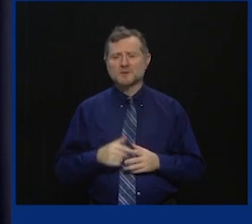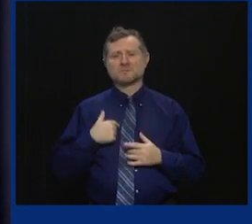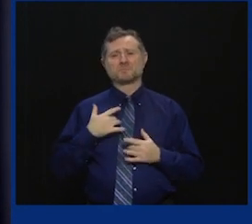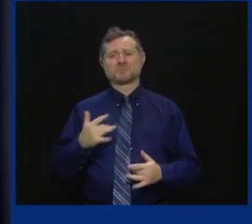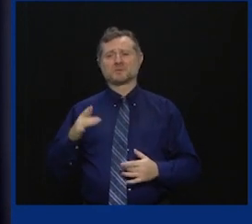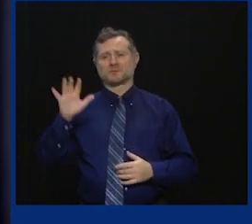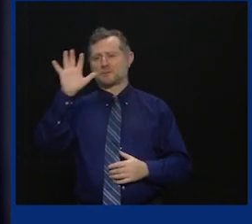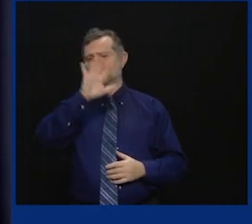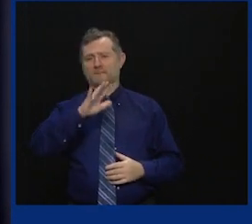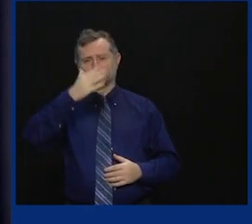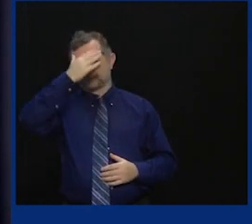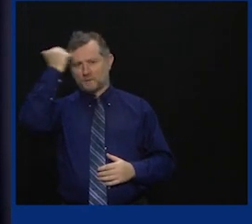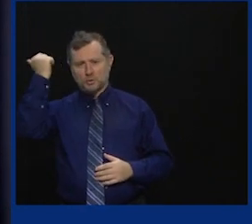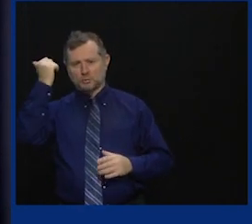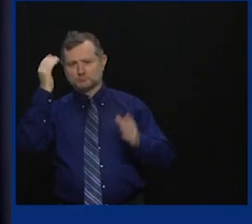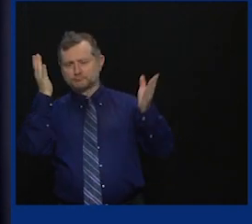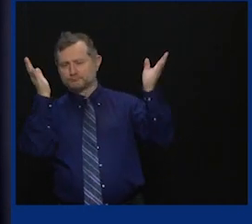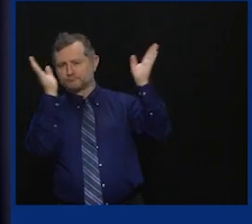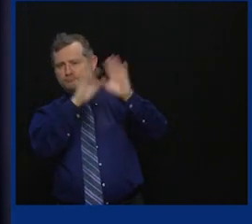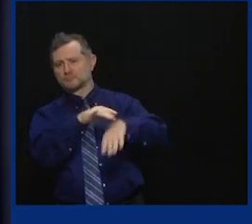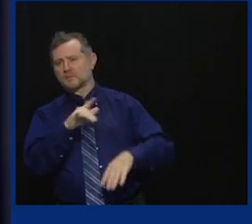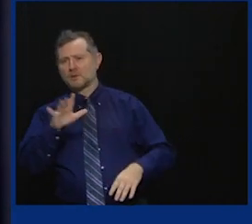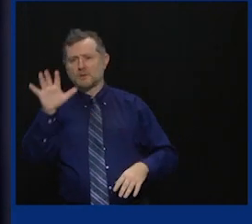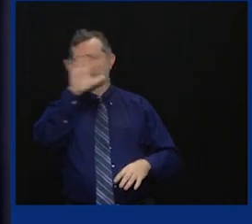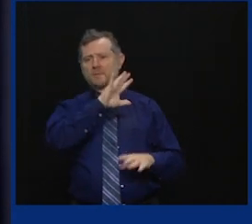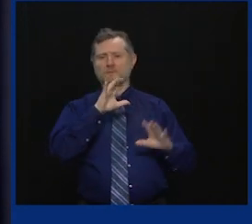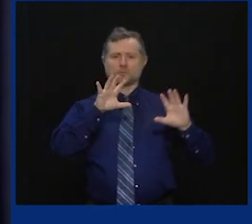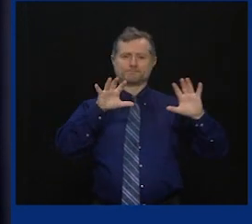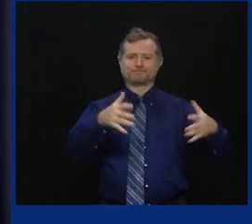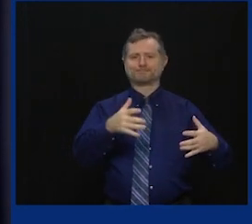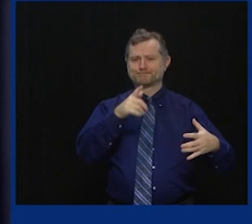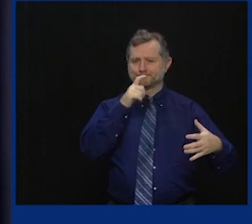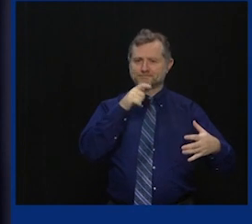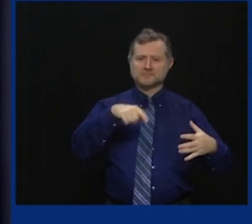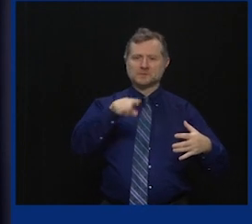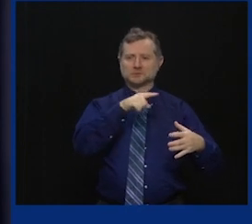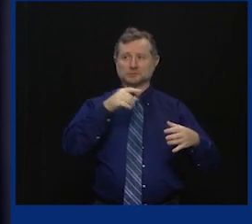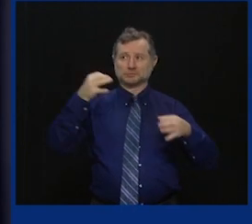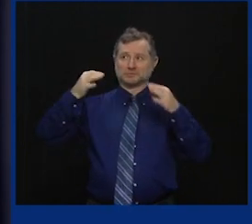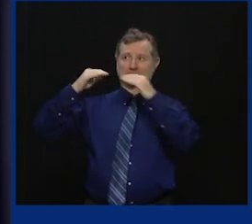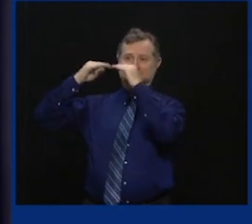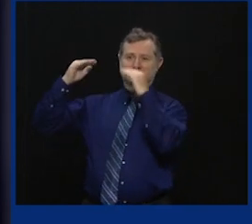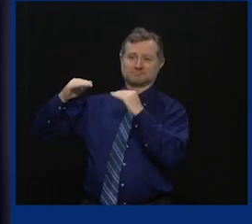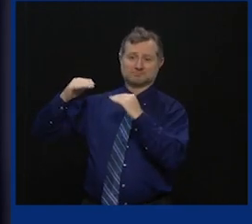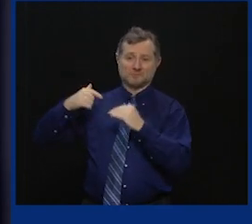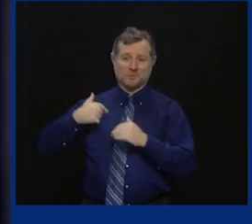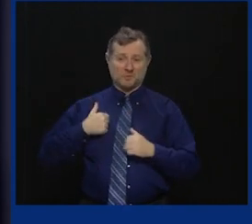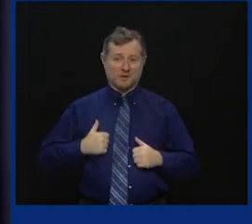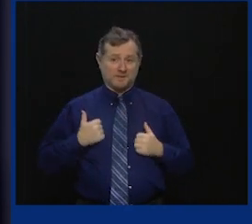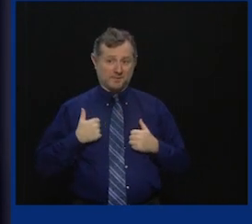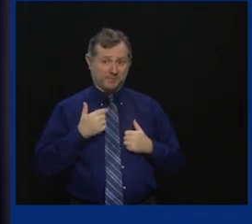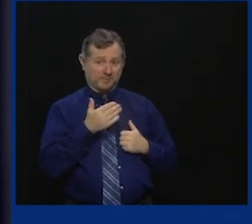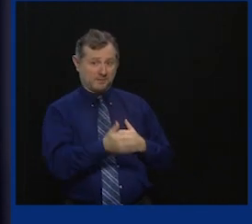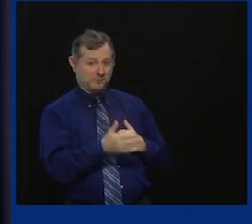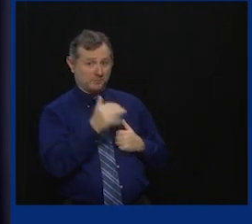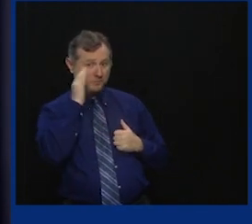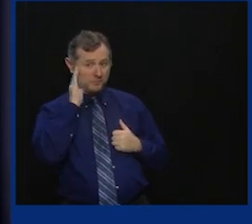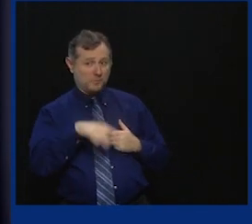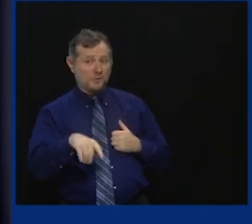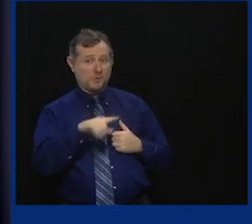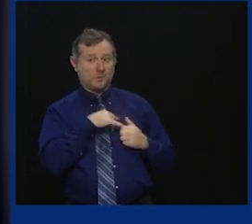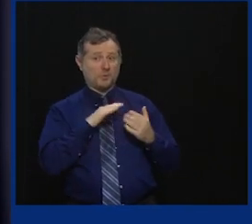in the movement for justice, even though those of us who live there know our communities, too, have been devastated by